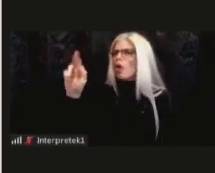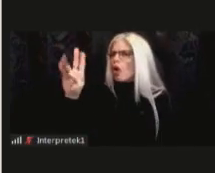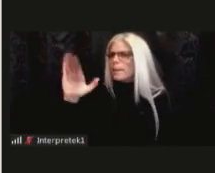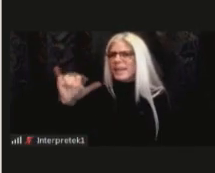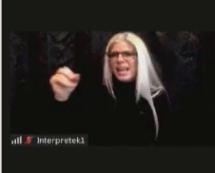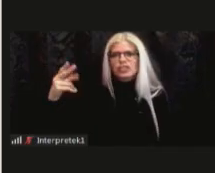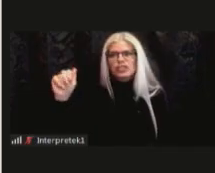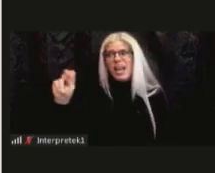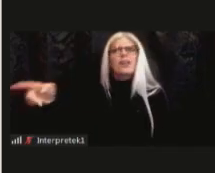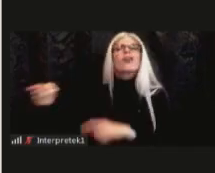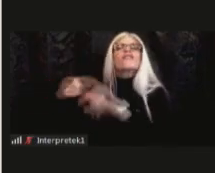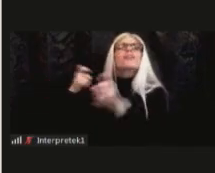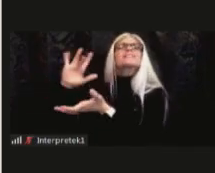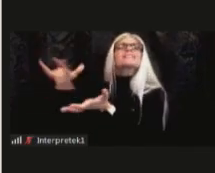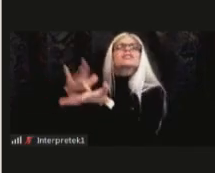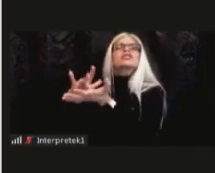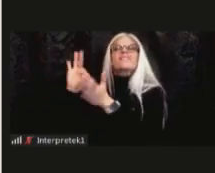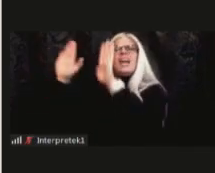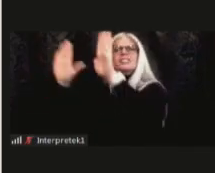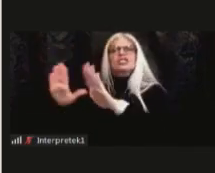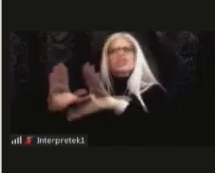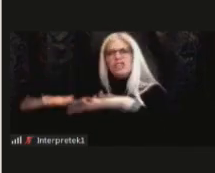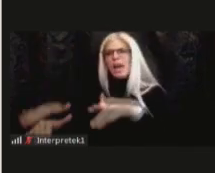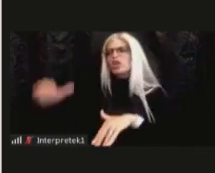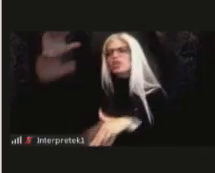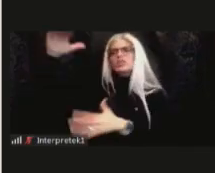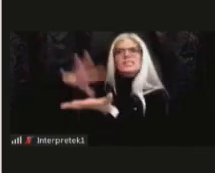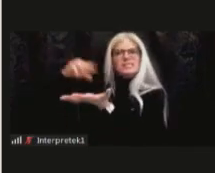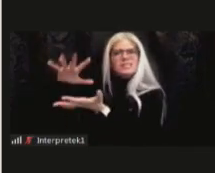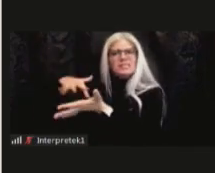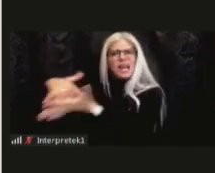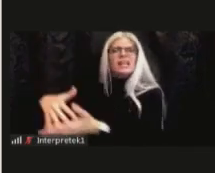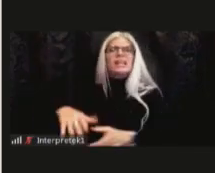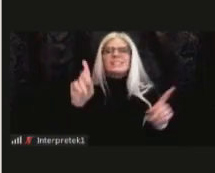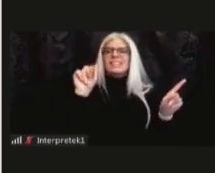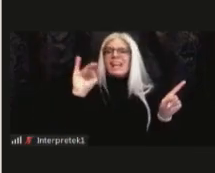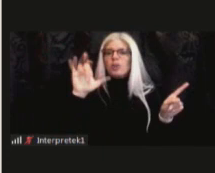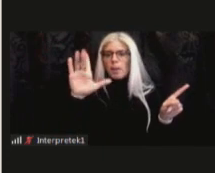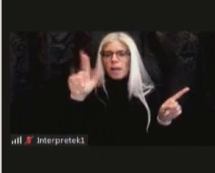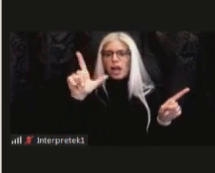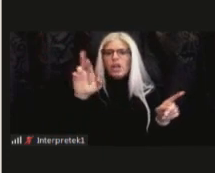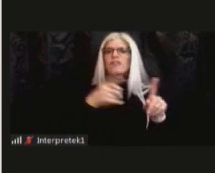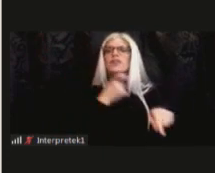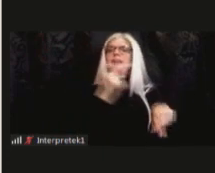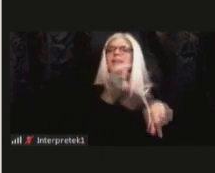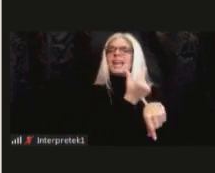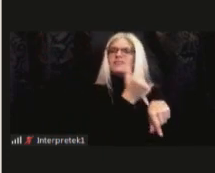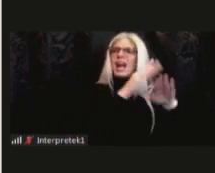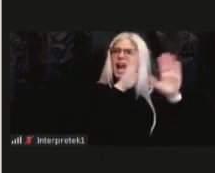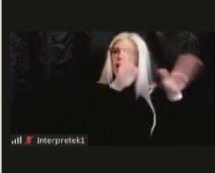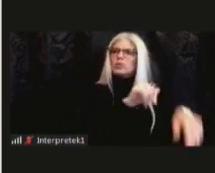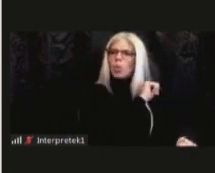Excellence in Early Childhood Studies, Danielle Butler from the Gainesville Housing Authority, and Tina Certain, Children's Trust and School Board member.